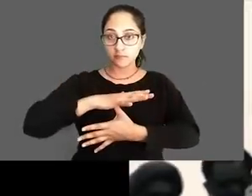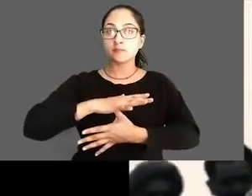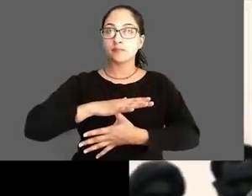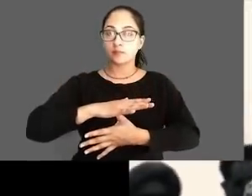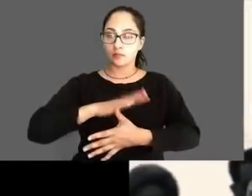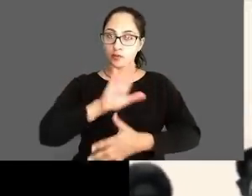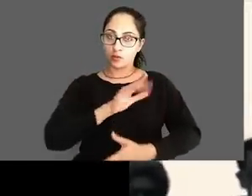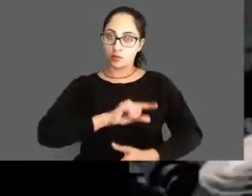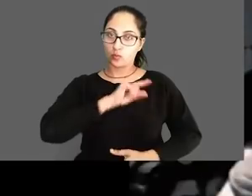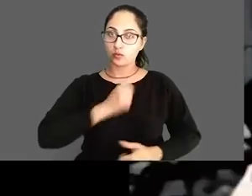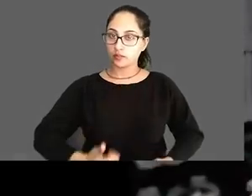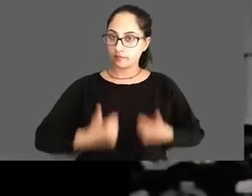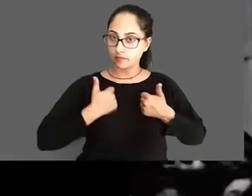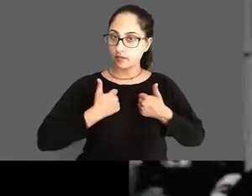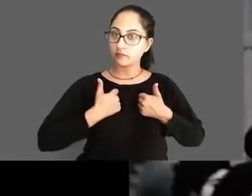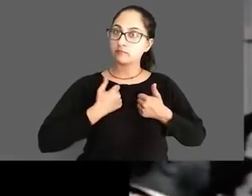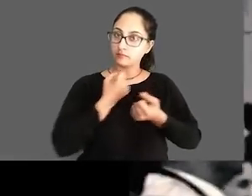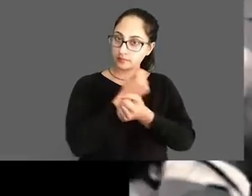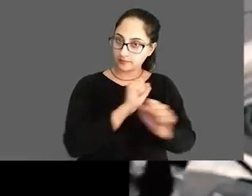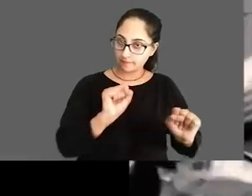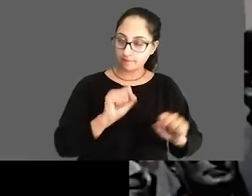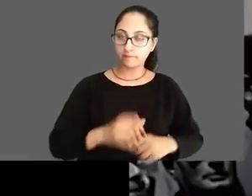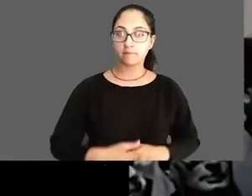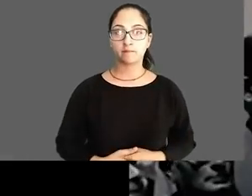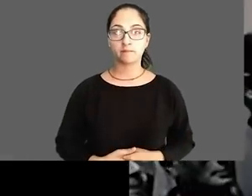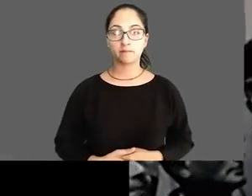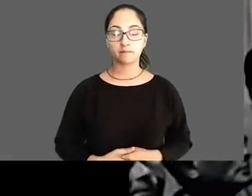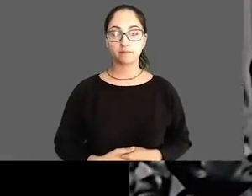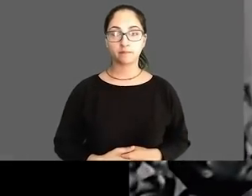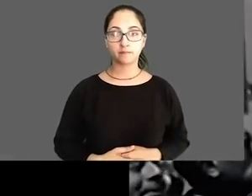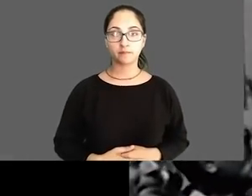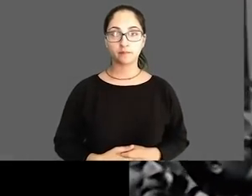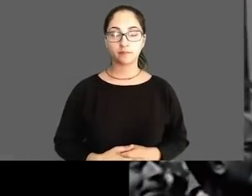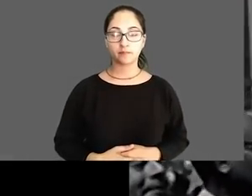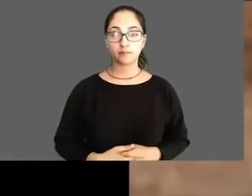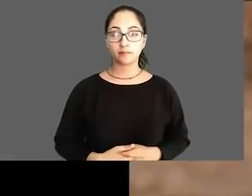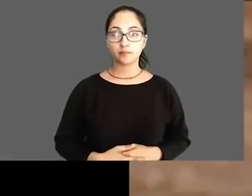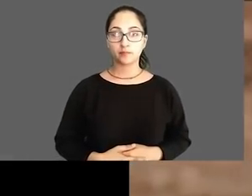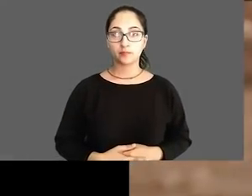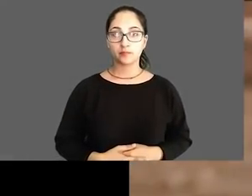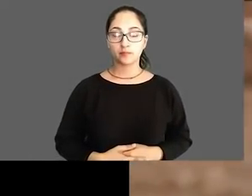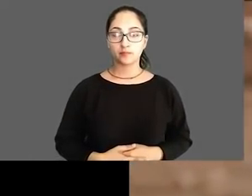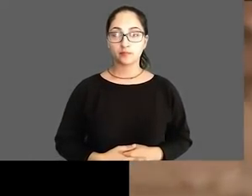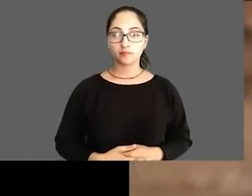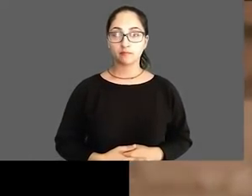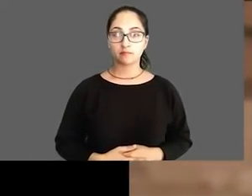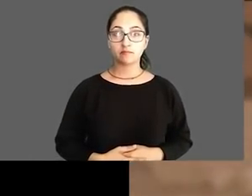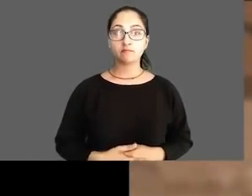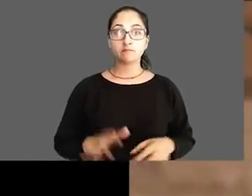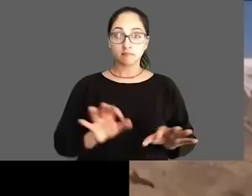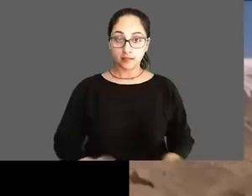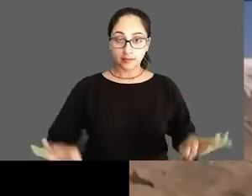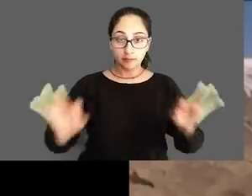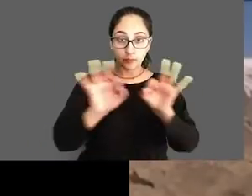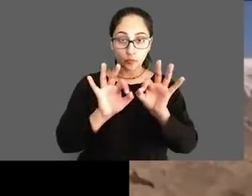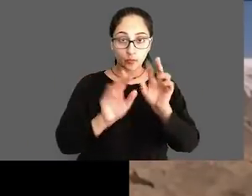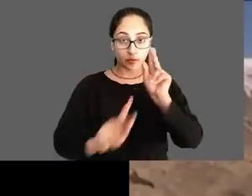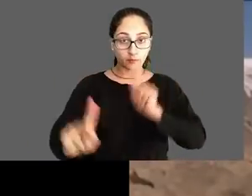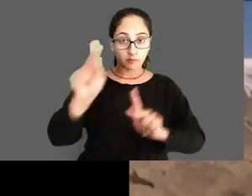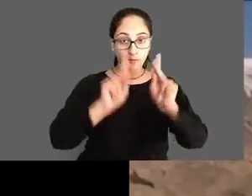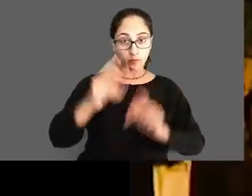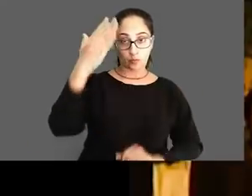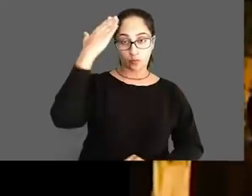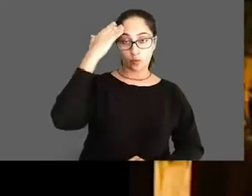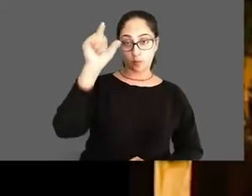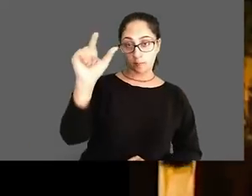To understand this dimension of the religious office I hold, One must appreciate that Islam encompasses both